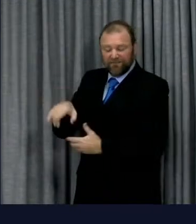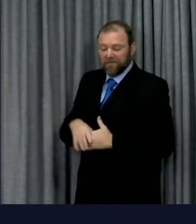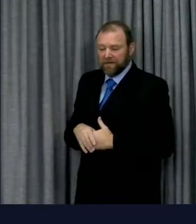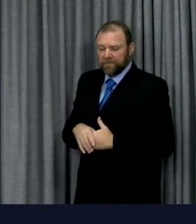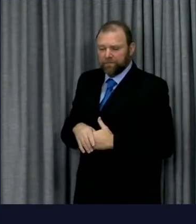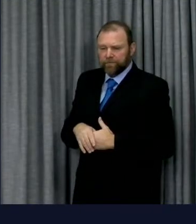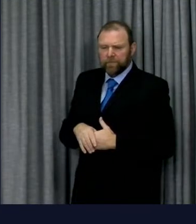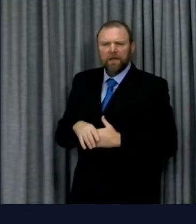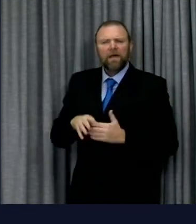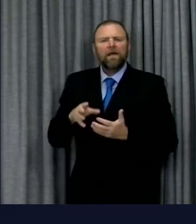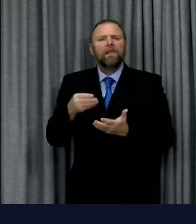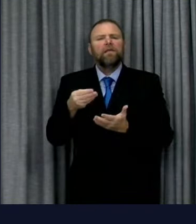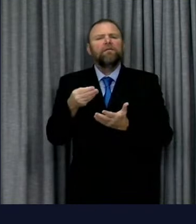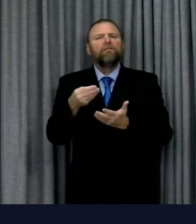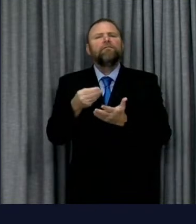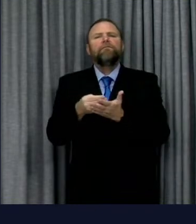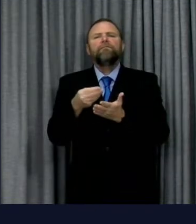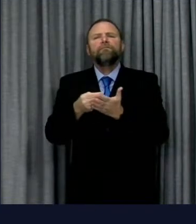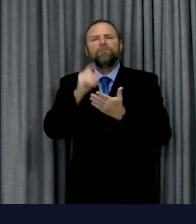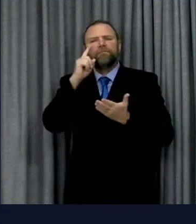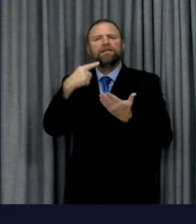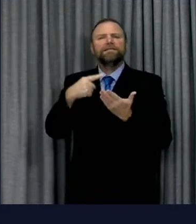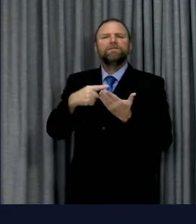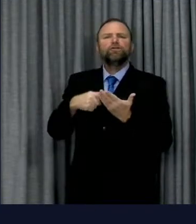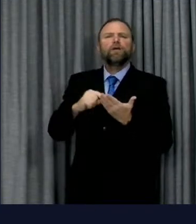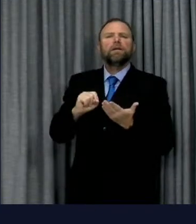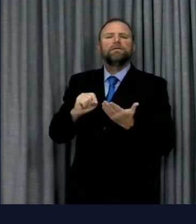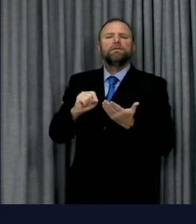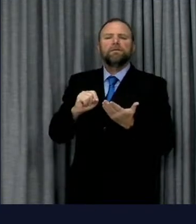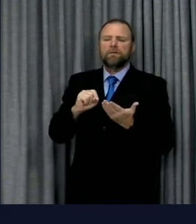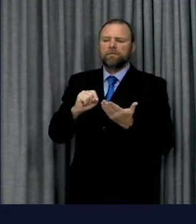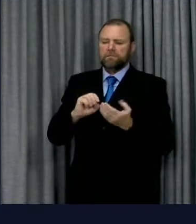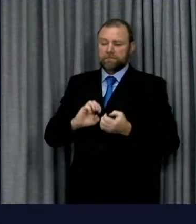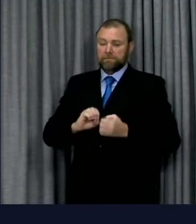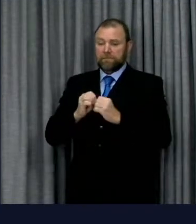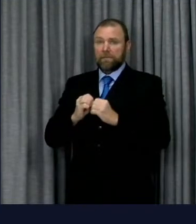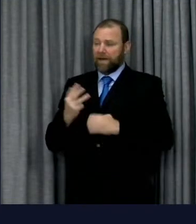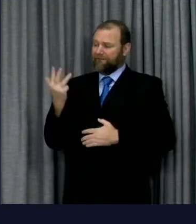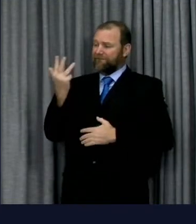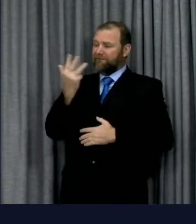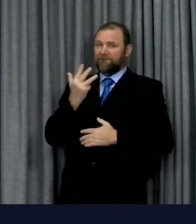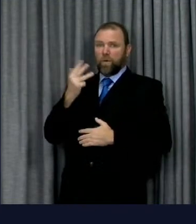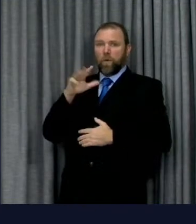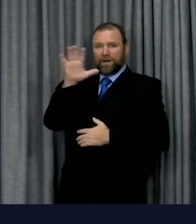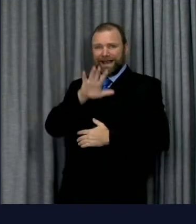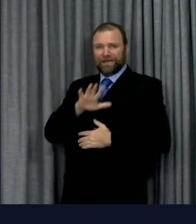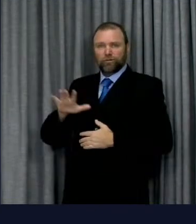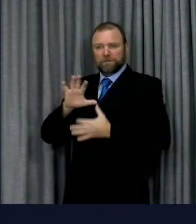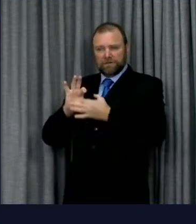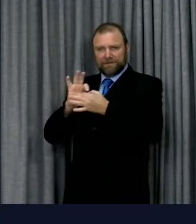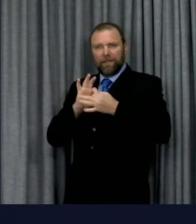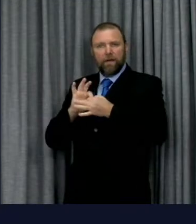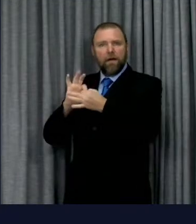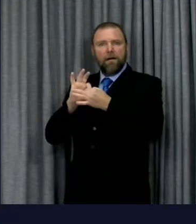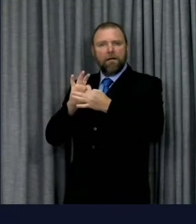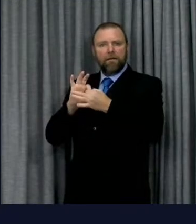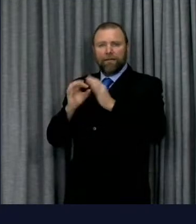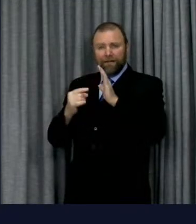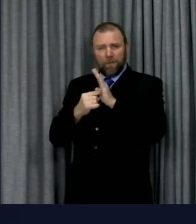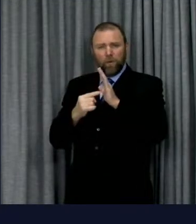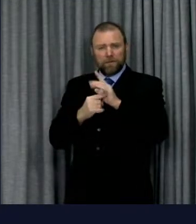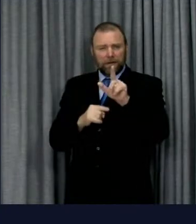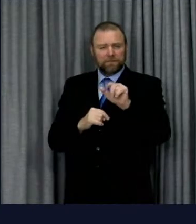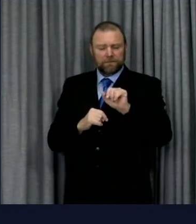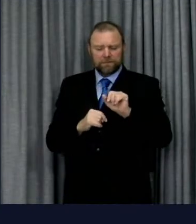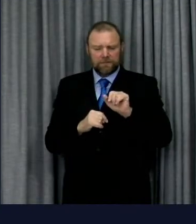decisions are ones made by the four nations together. It's very important for me to emphasise this is not a